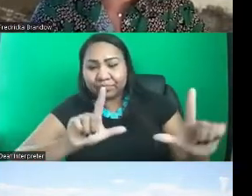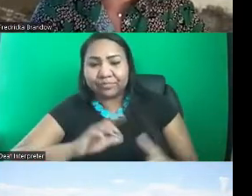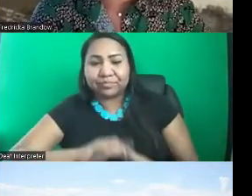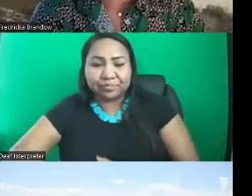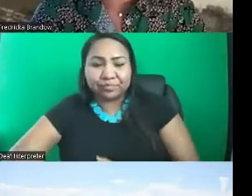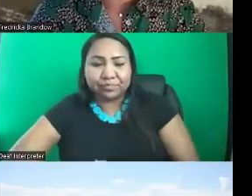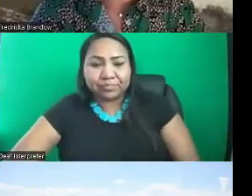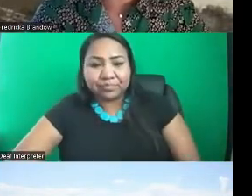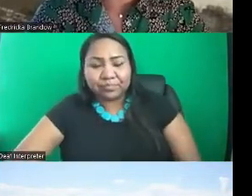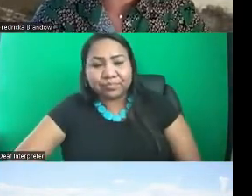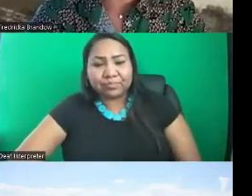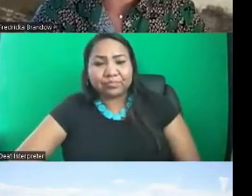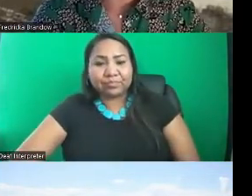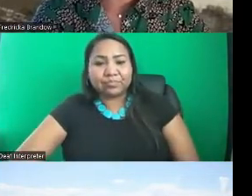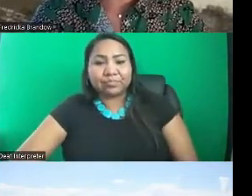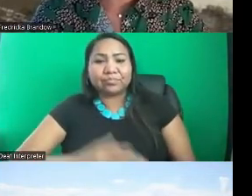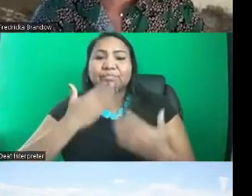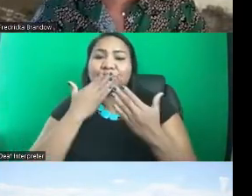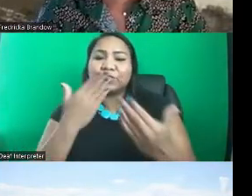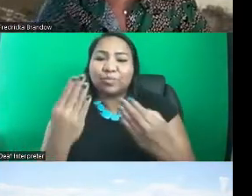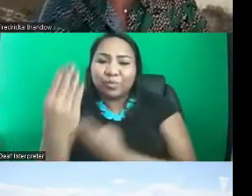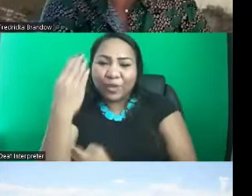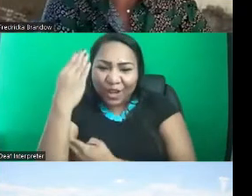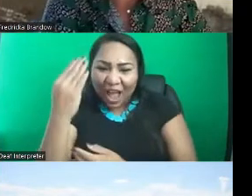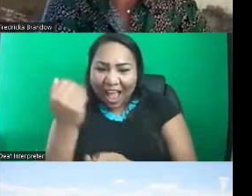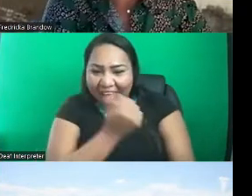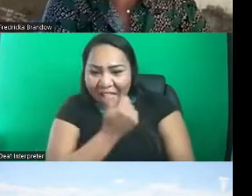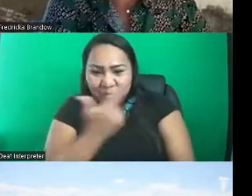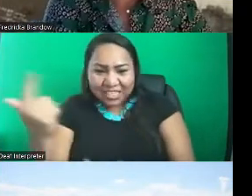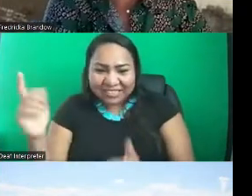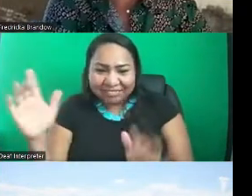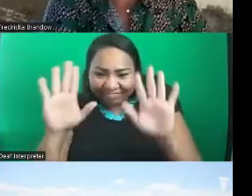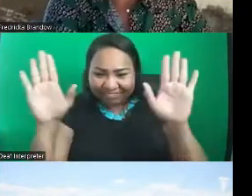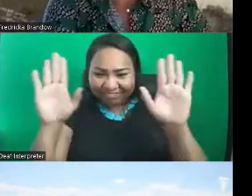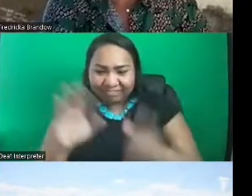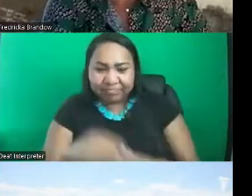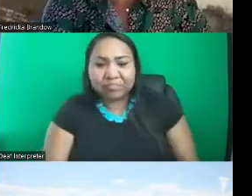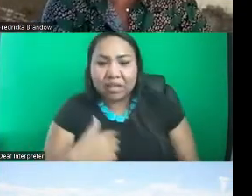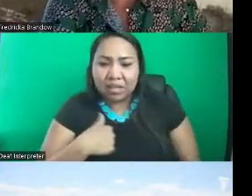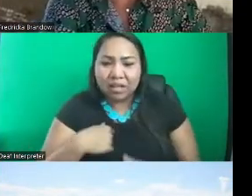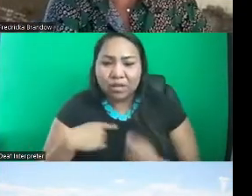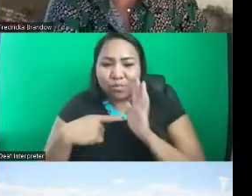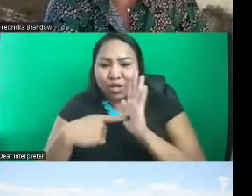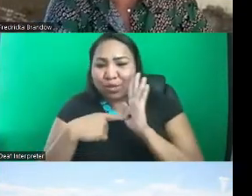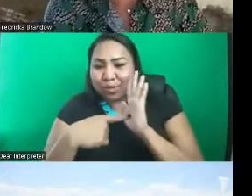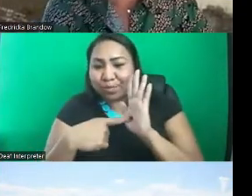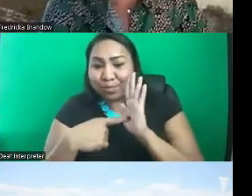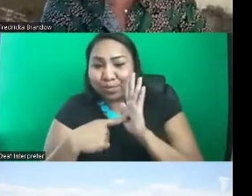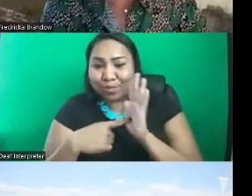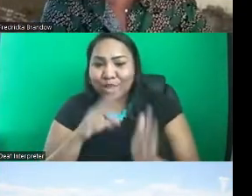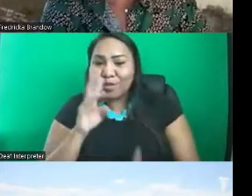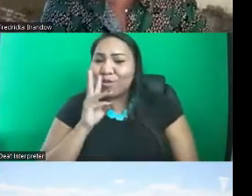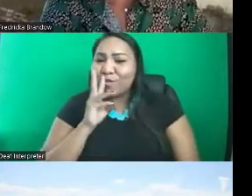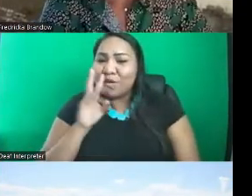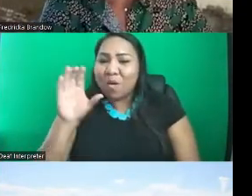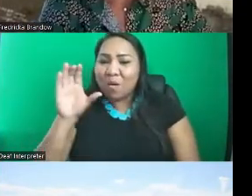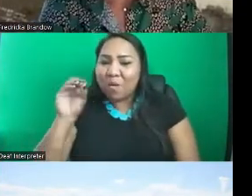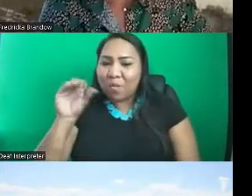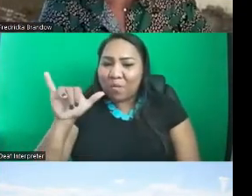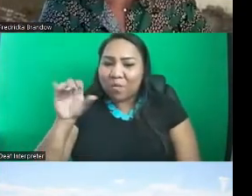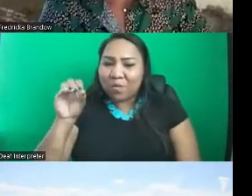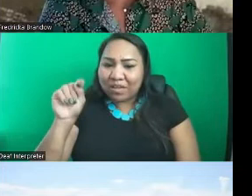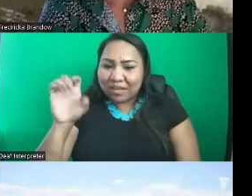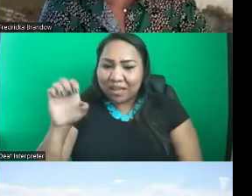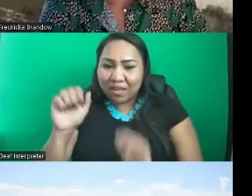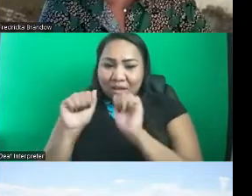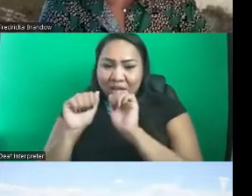Lomatalangwai, good morning, everybody. And as mentioned, I represent the Water Coyote clan, or Paiswangwa from Wenkopi, and